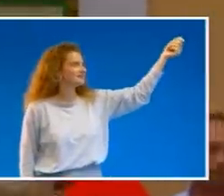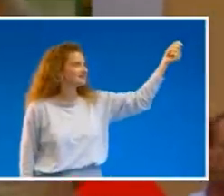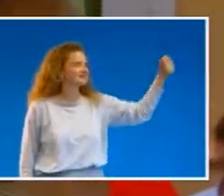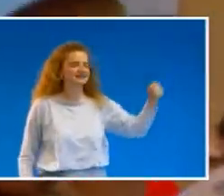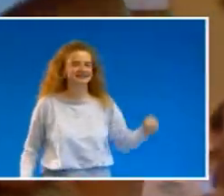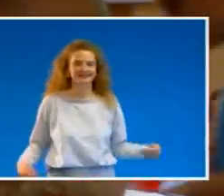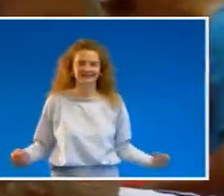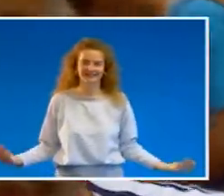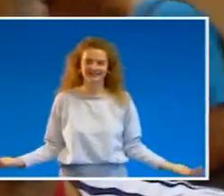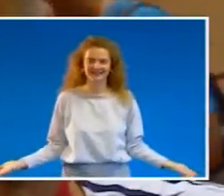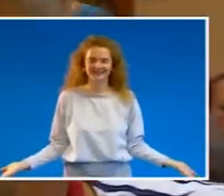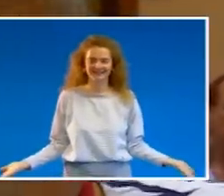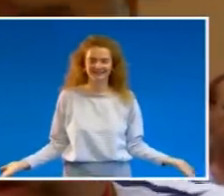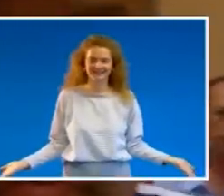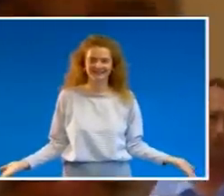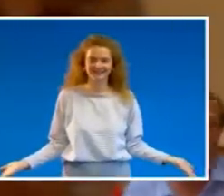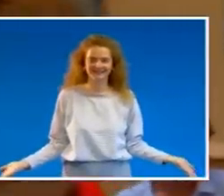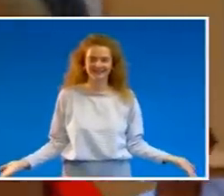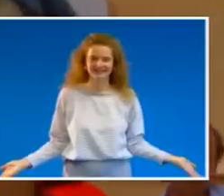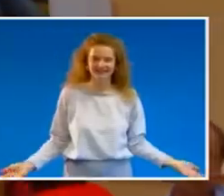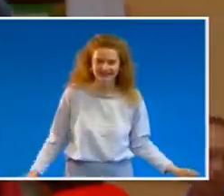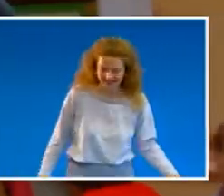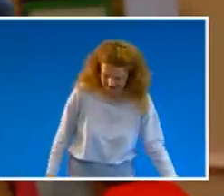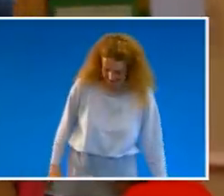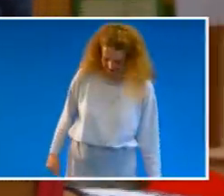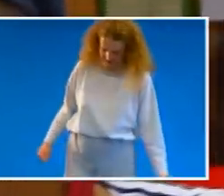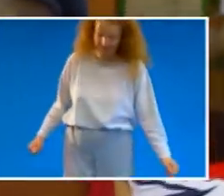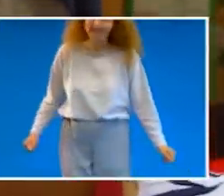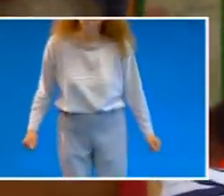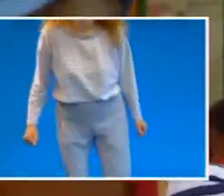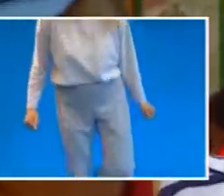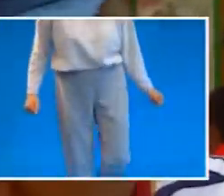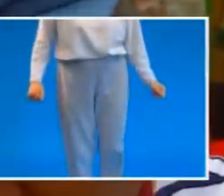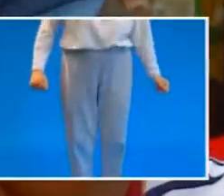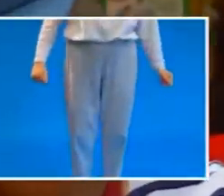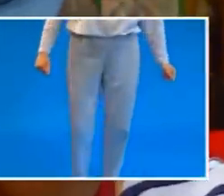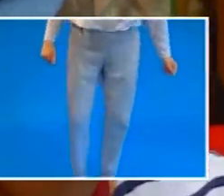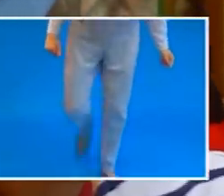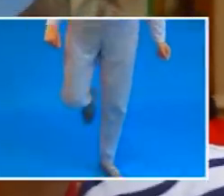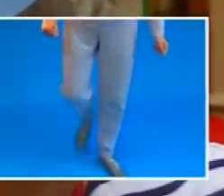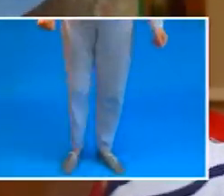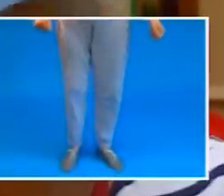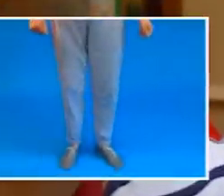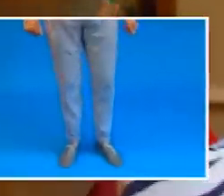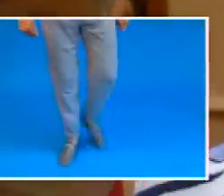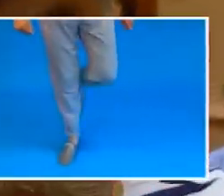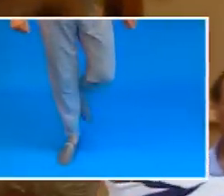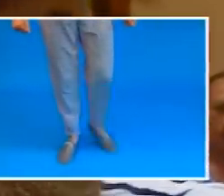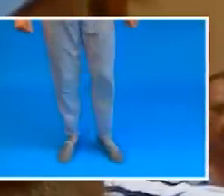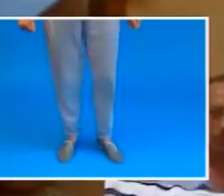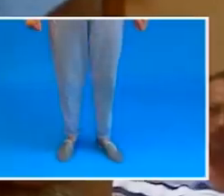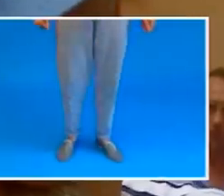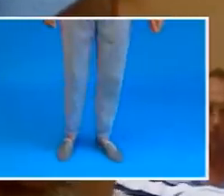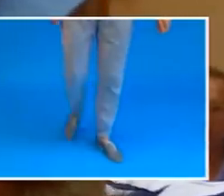upon a peg to show that he was here. He wiped his shoes upon the mat. He wiped his shoes upon